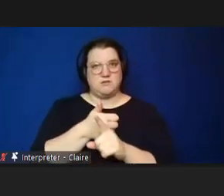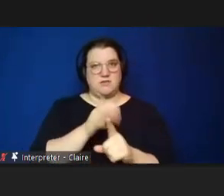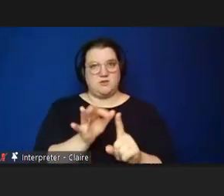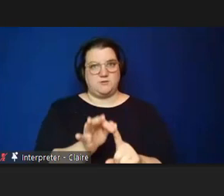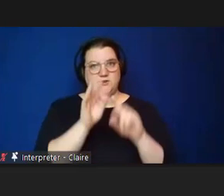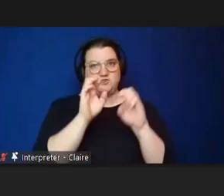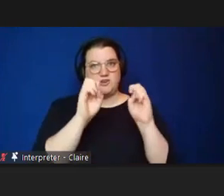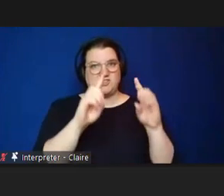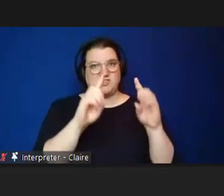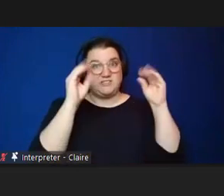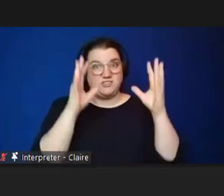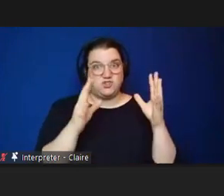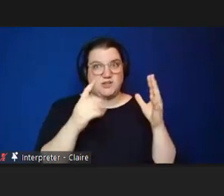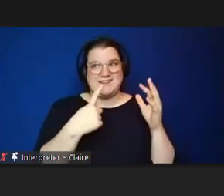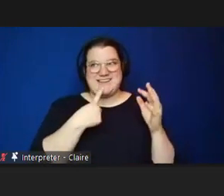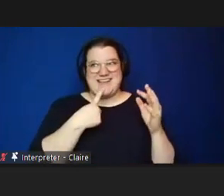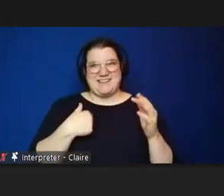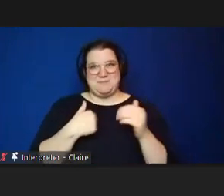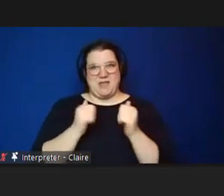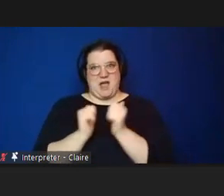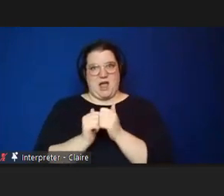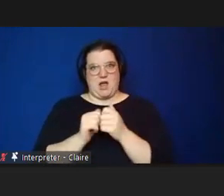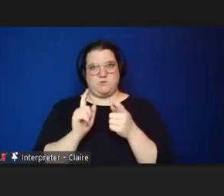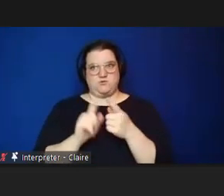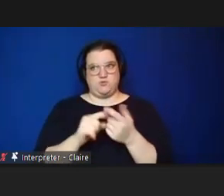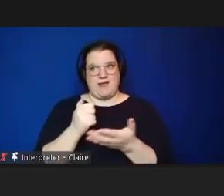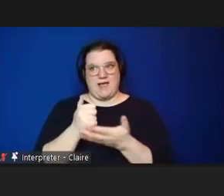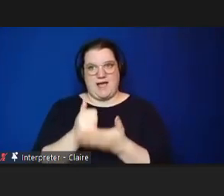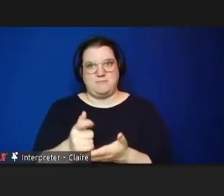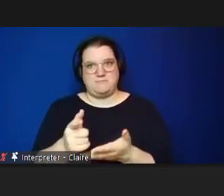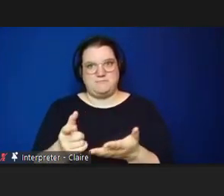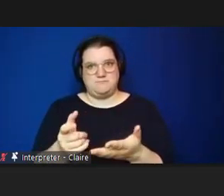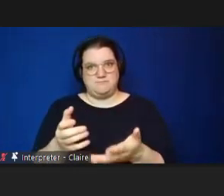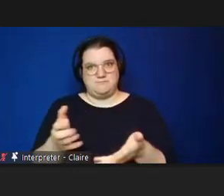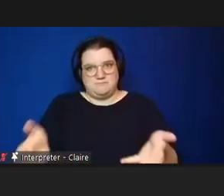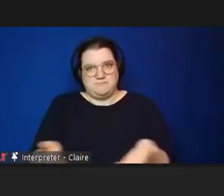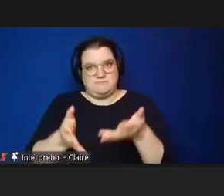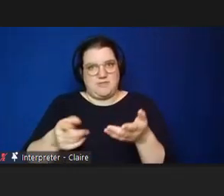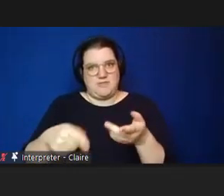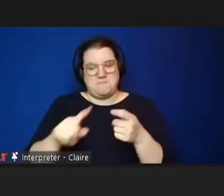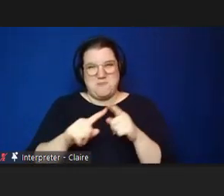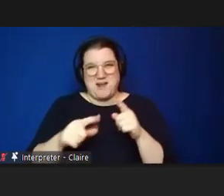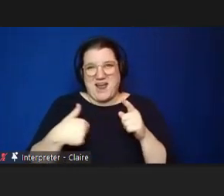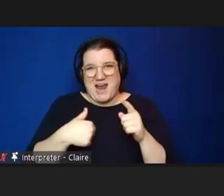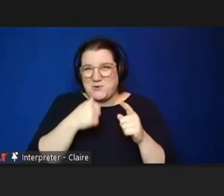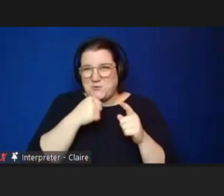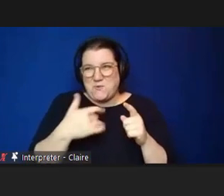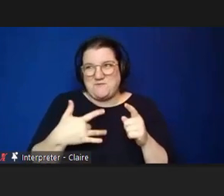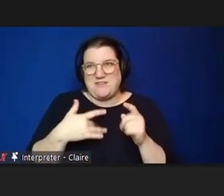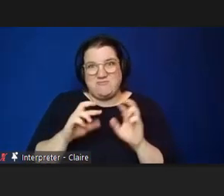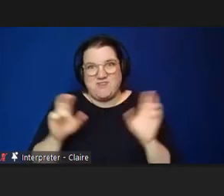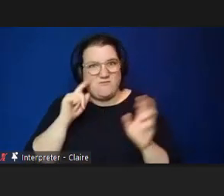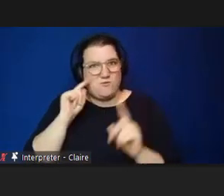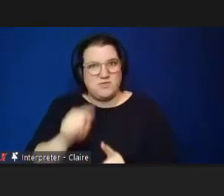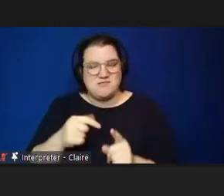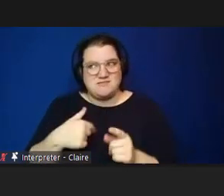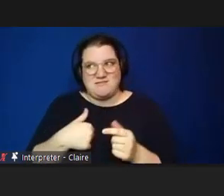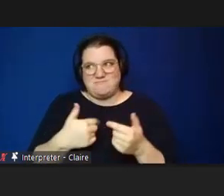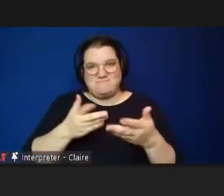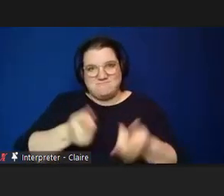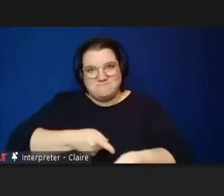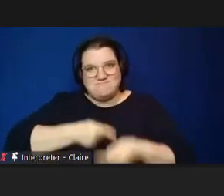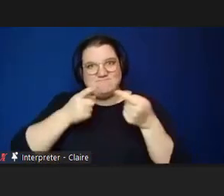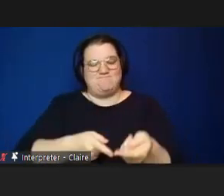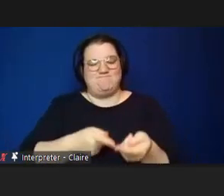is telling me kind of how to help guide my child, but I don't feel equipped for this and I'm having a lot of trouble. But then